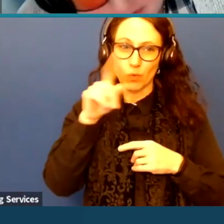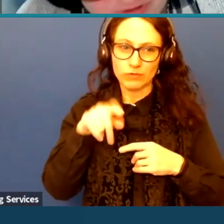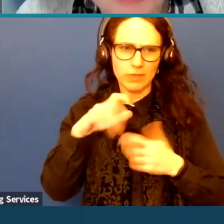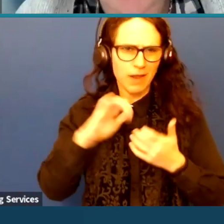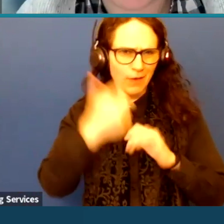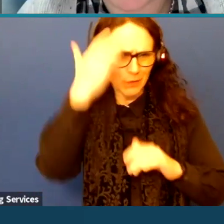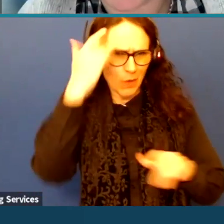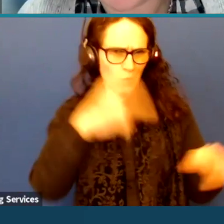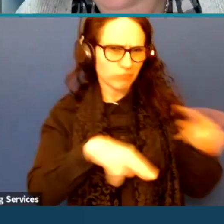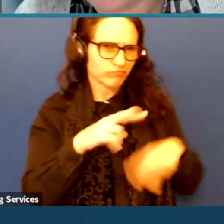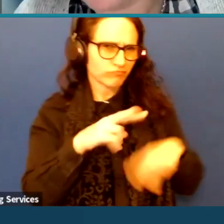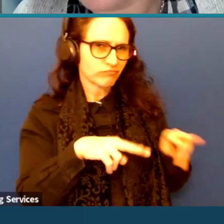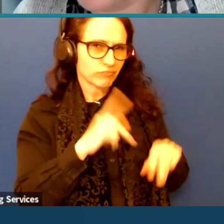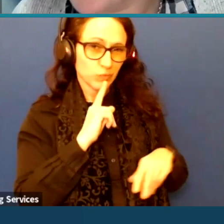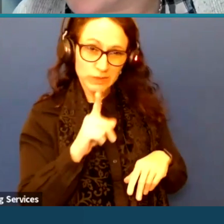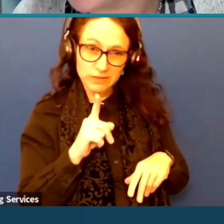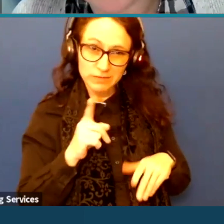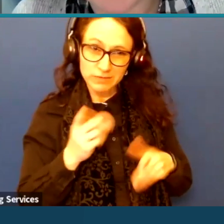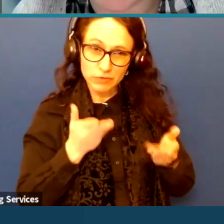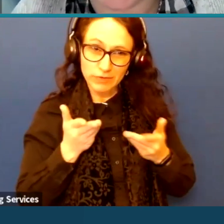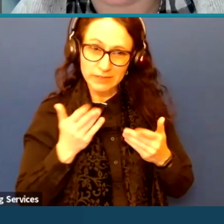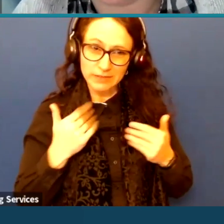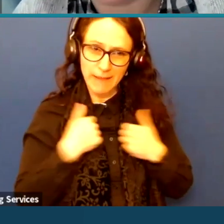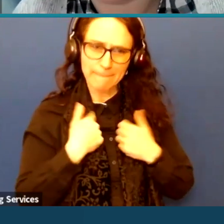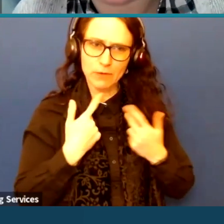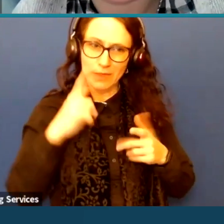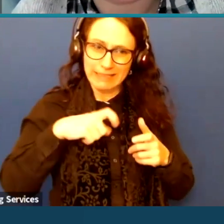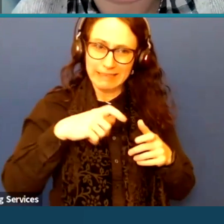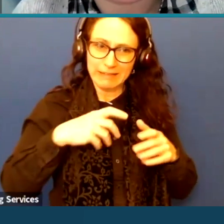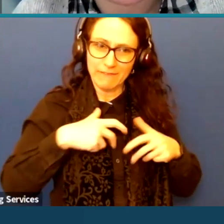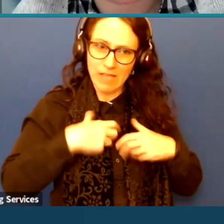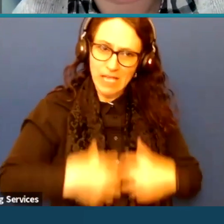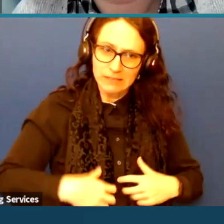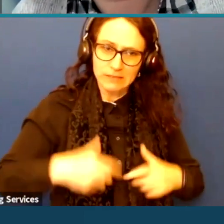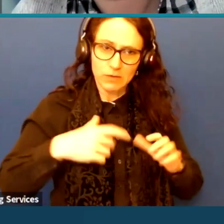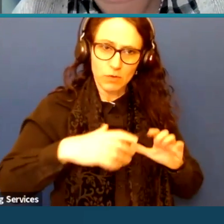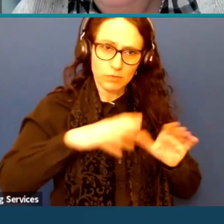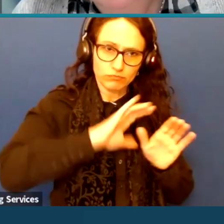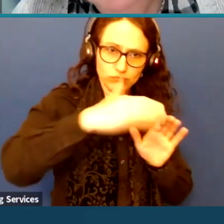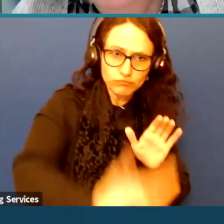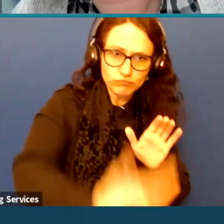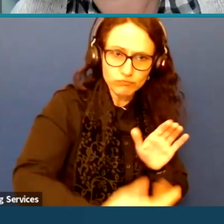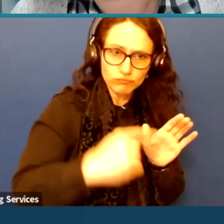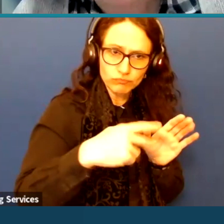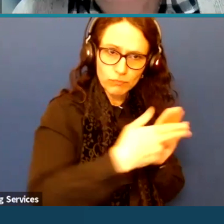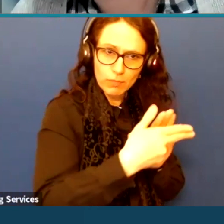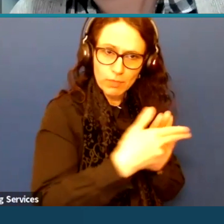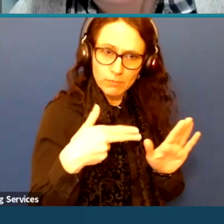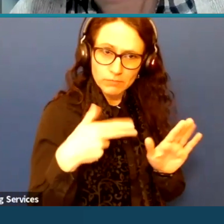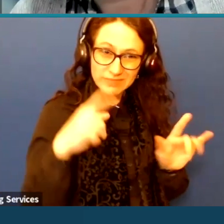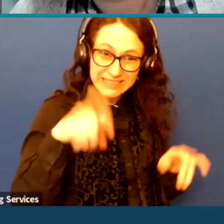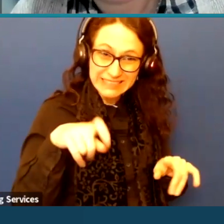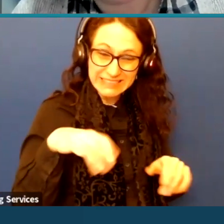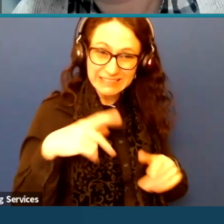service animal? Like, do they need to wear vests, harnesses in order to be considered a service animal? Great question. And I get that a lot